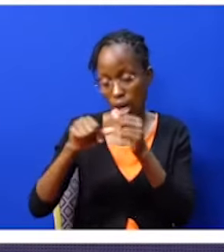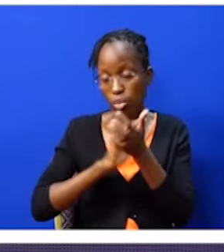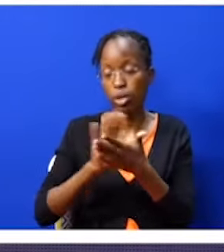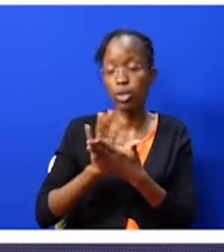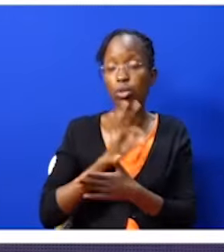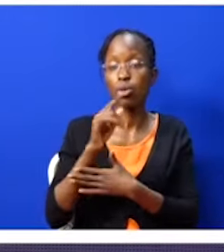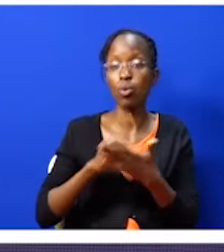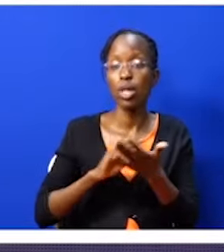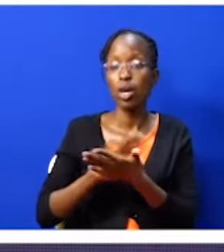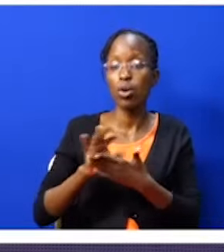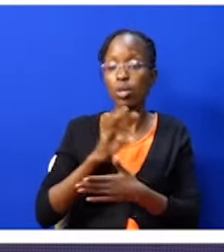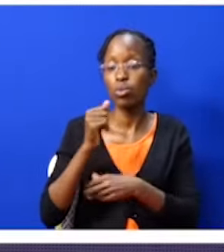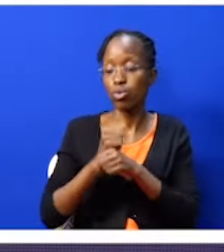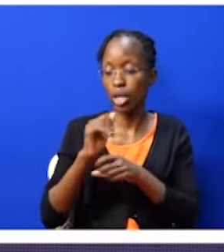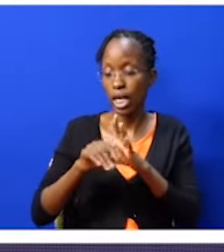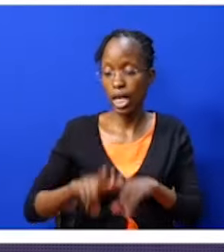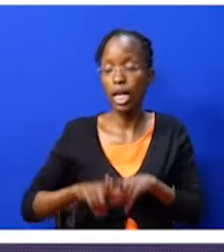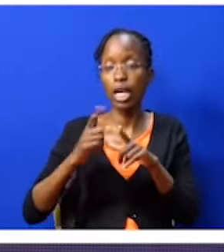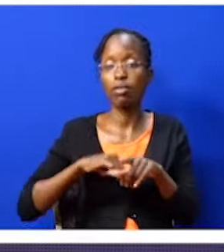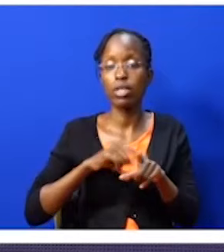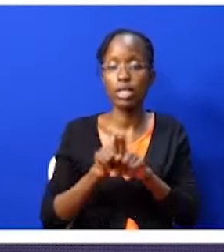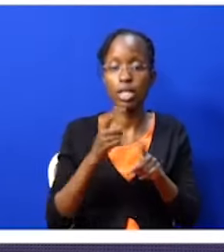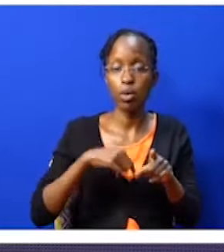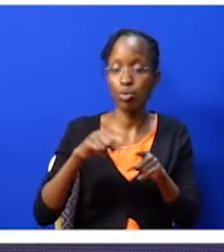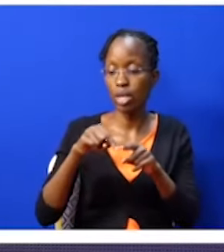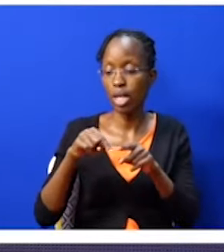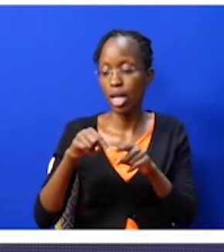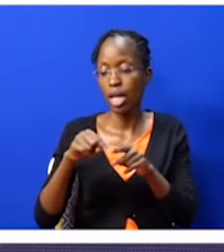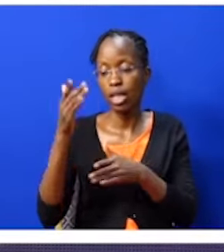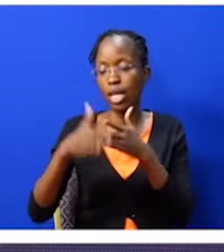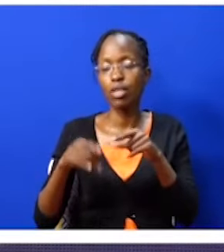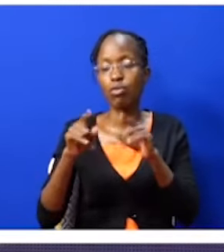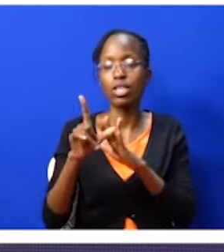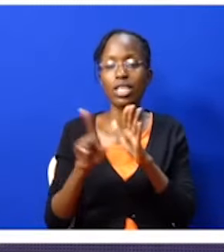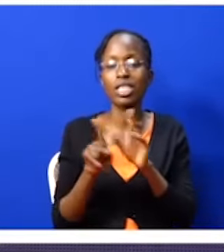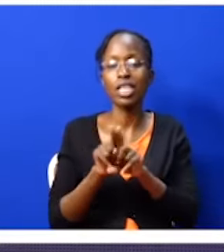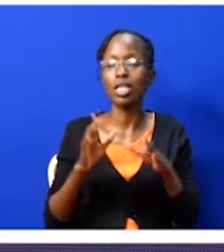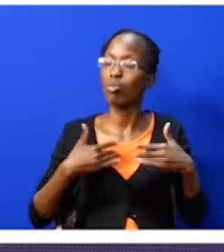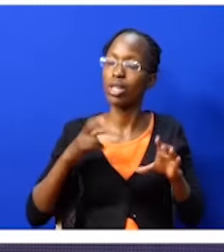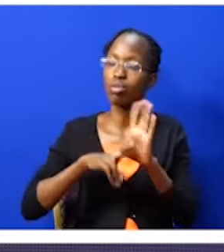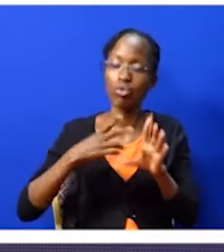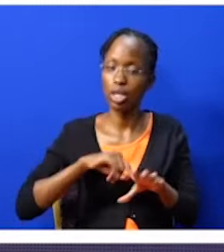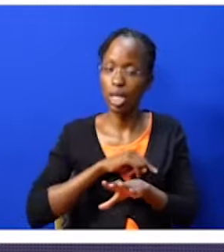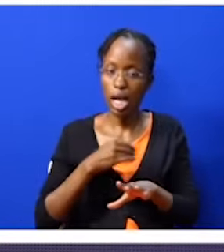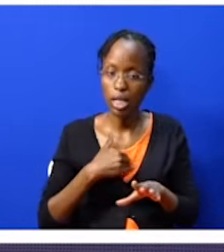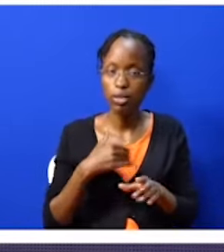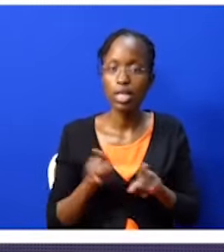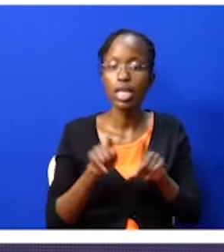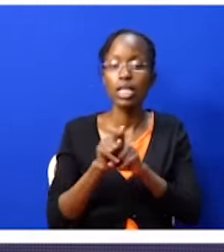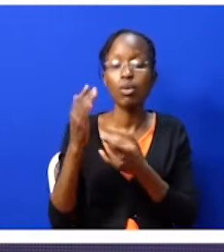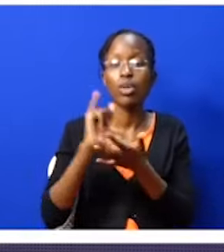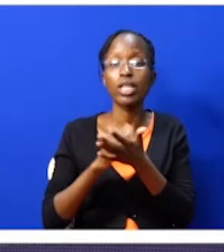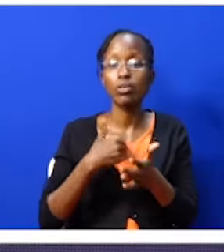the work He does in our lives. We have come to the end of the lesson, but we're happy that you've joined us. And